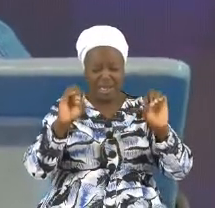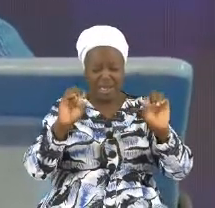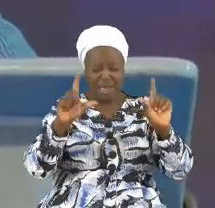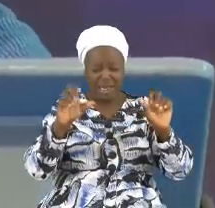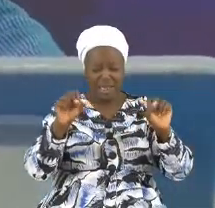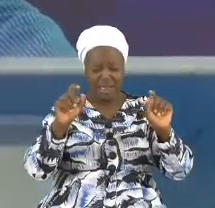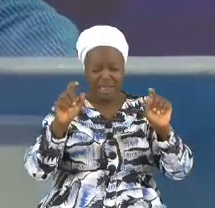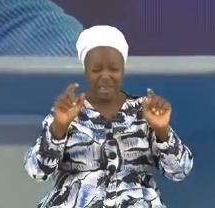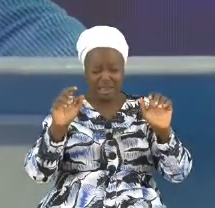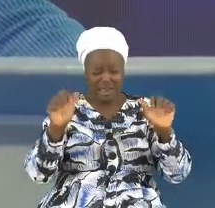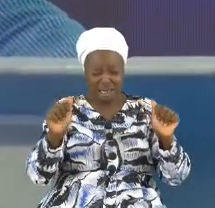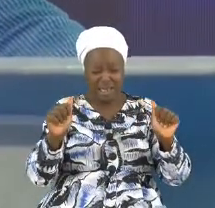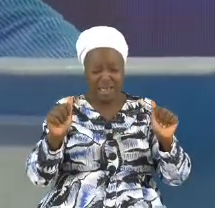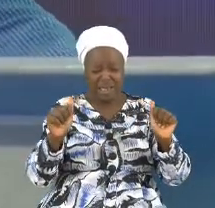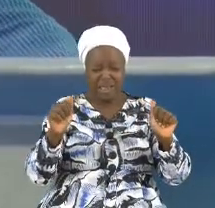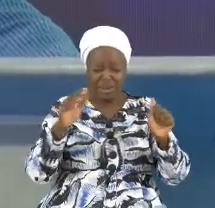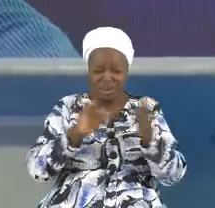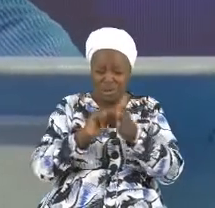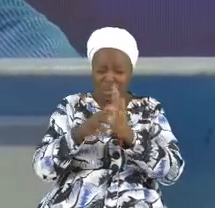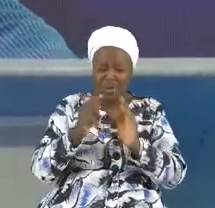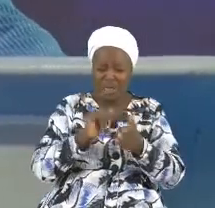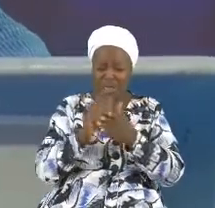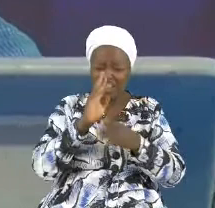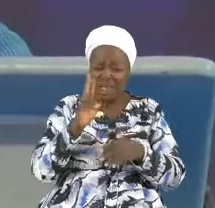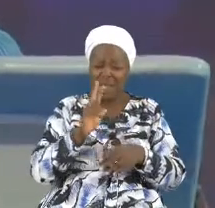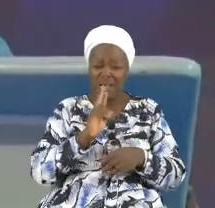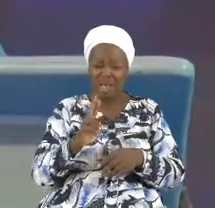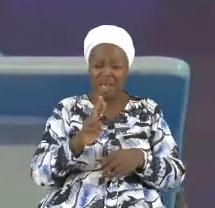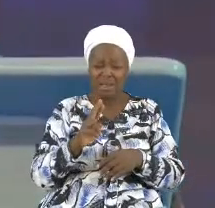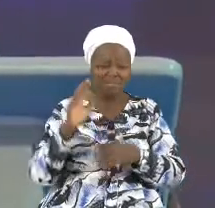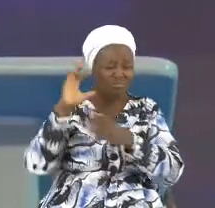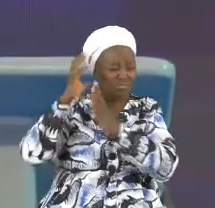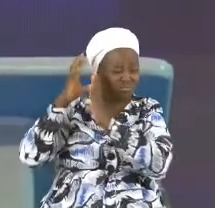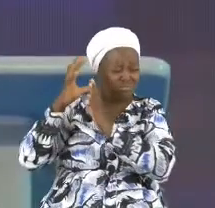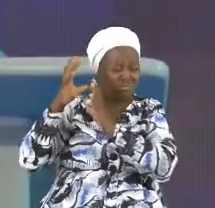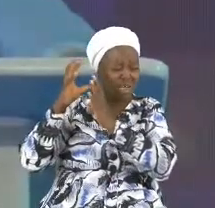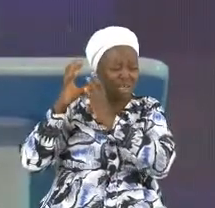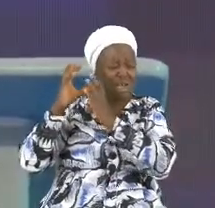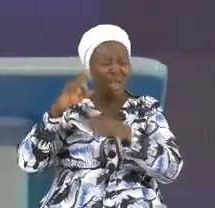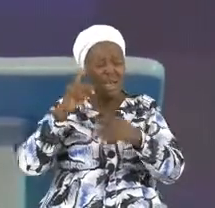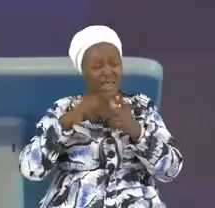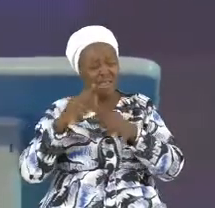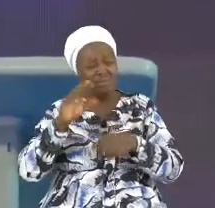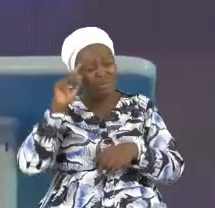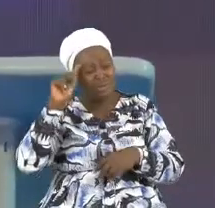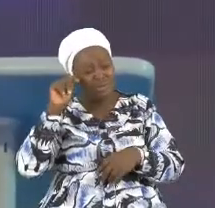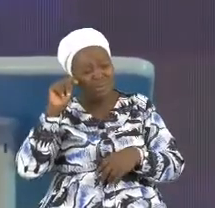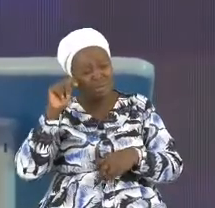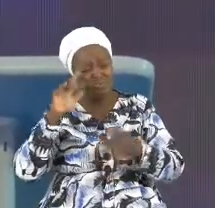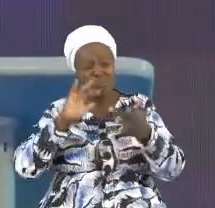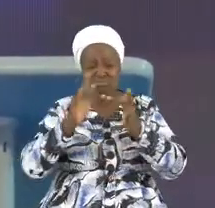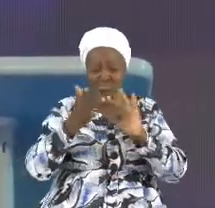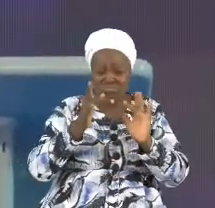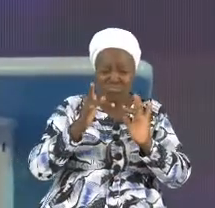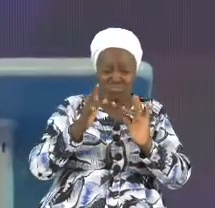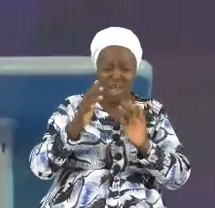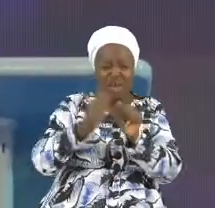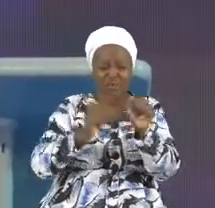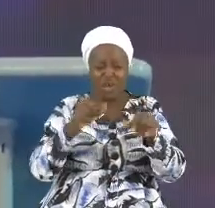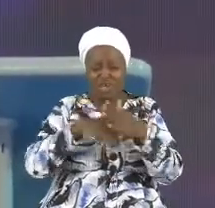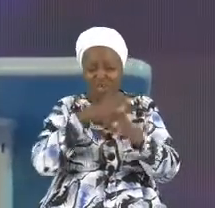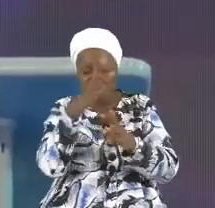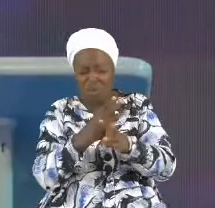the television, online, everywhere, all over the globe, because you